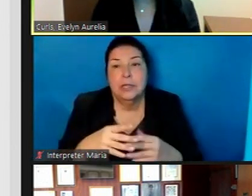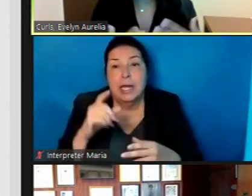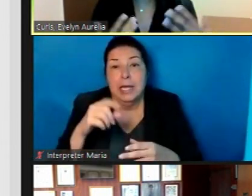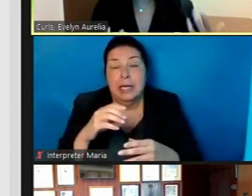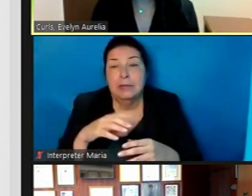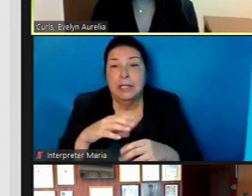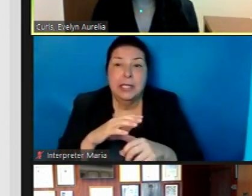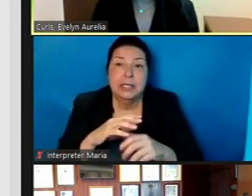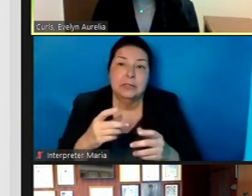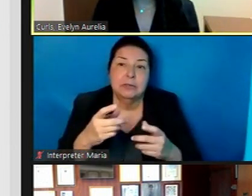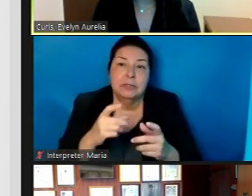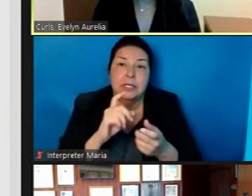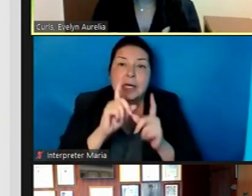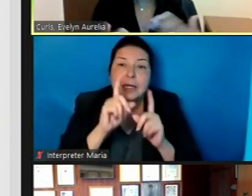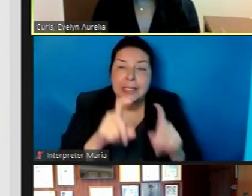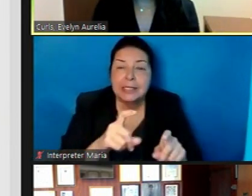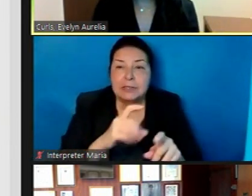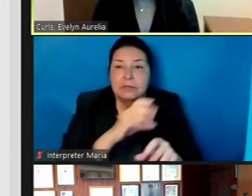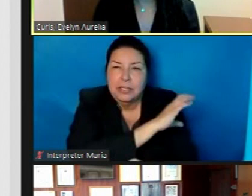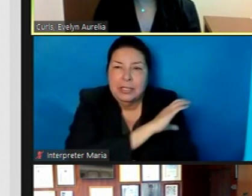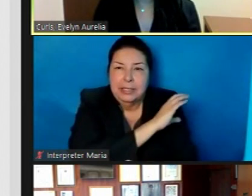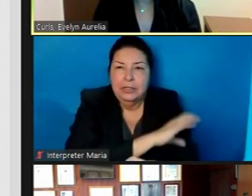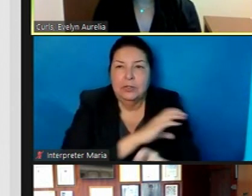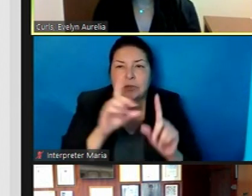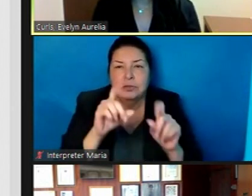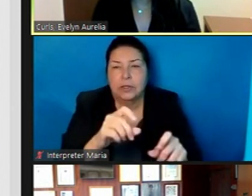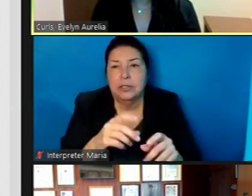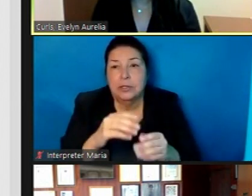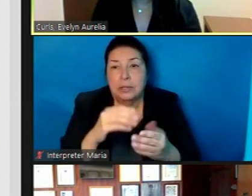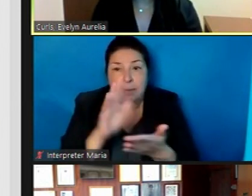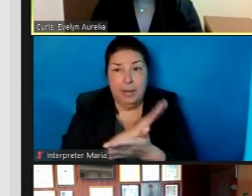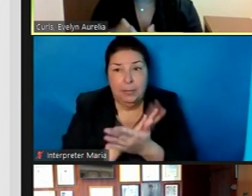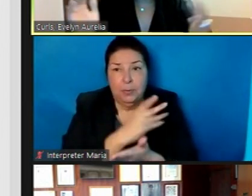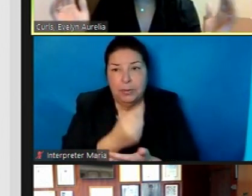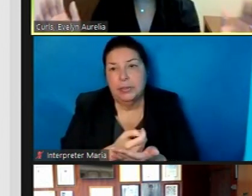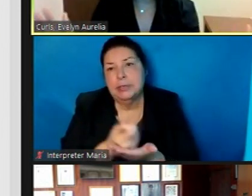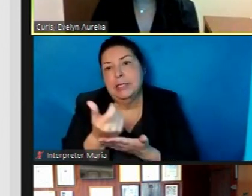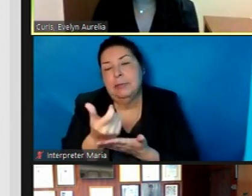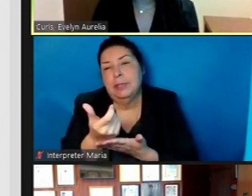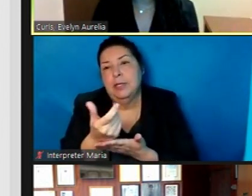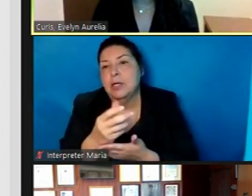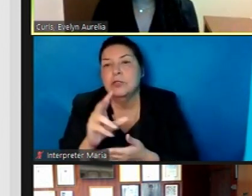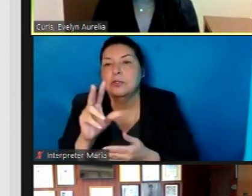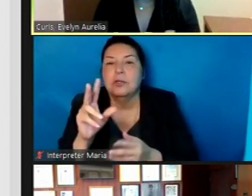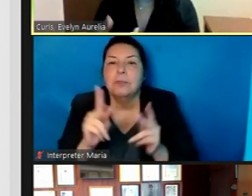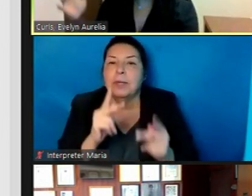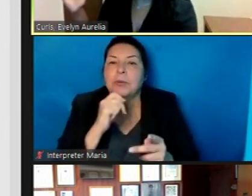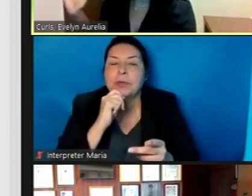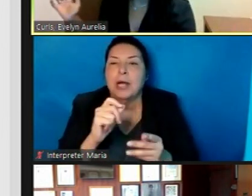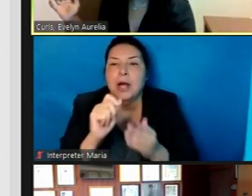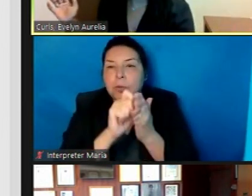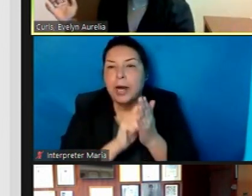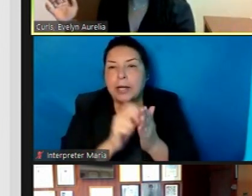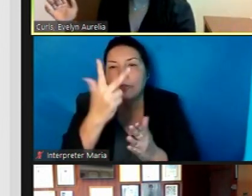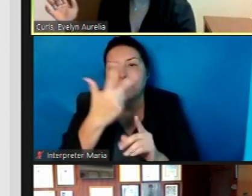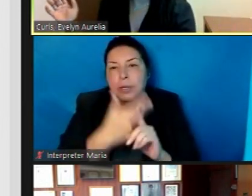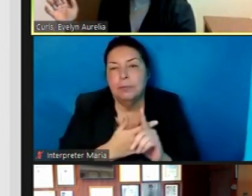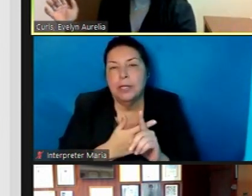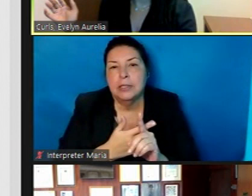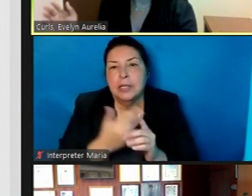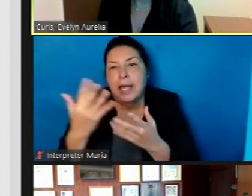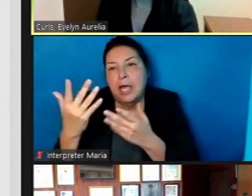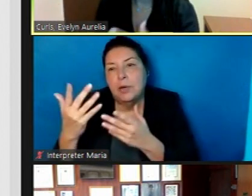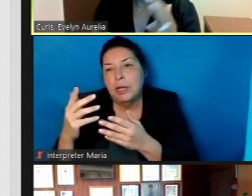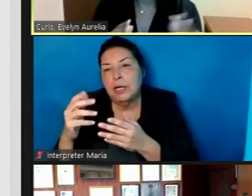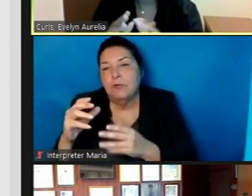clinical trials, for this vaccination, the paperwork part was cut out. So there's no one writing 3 months of paperwork and then waiting 3 months for a board to